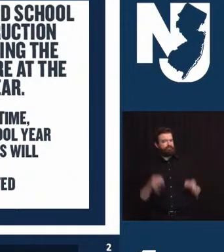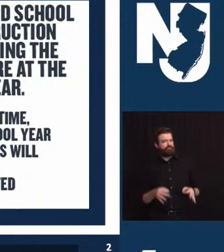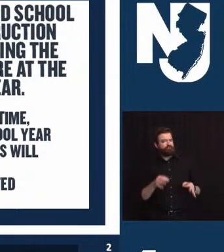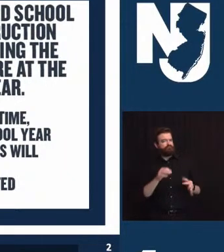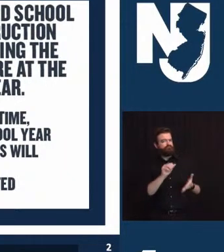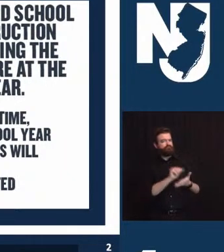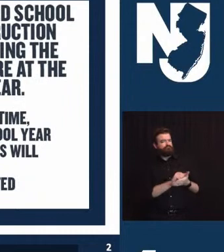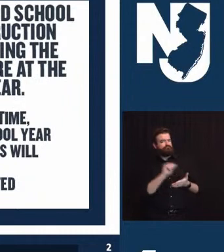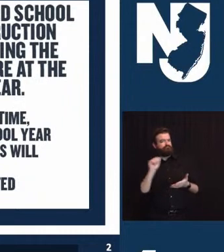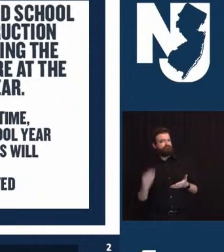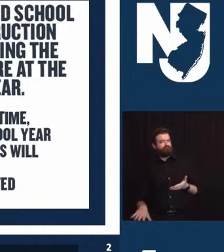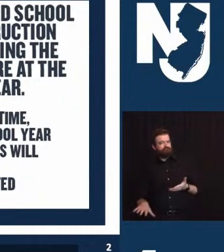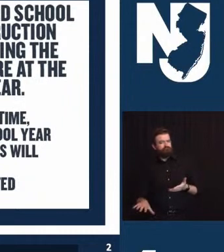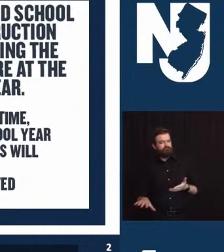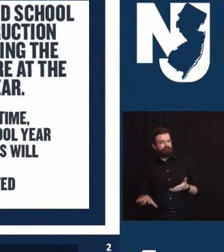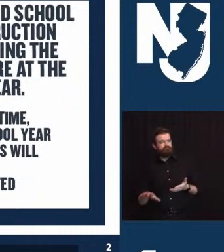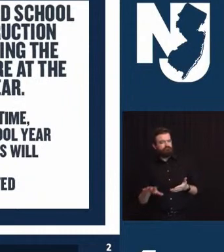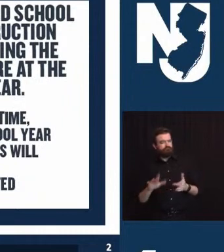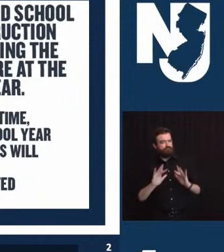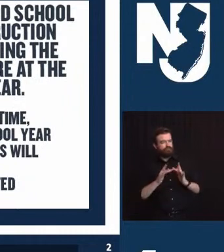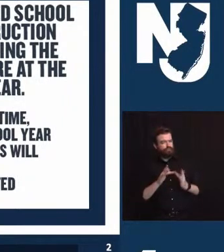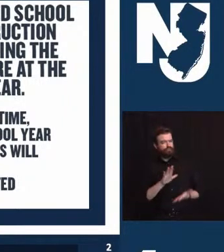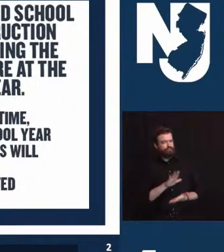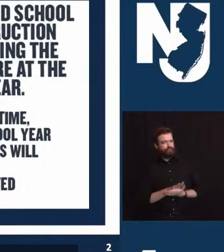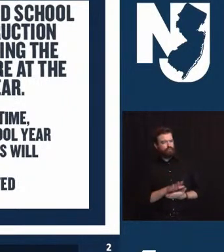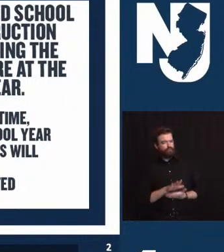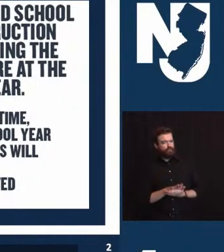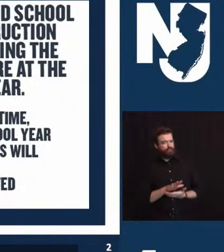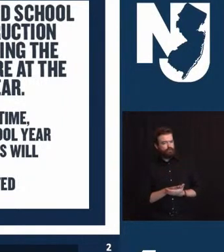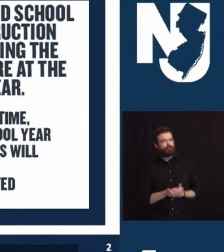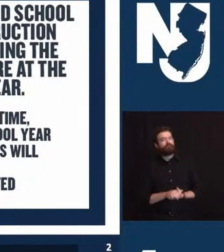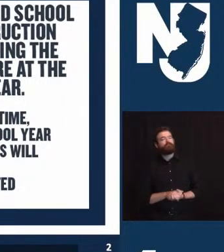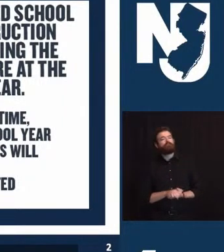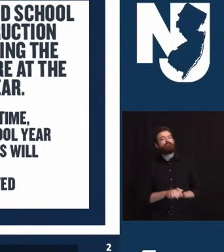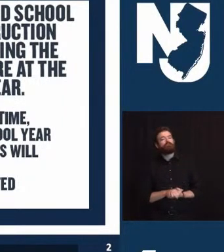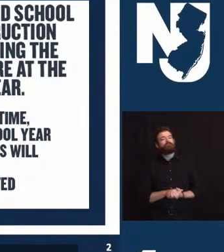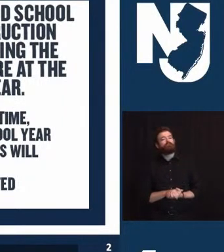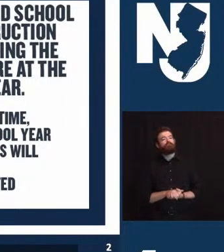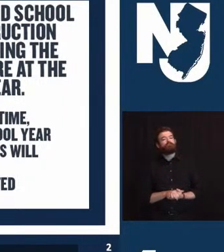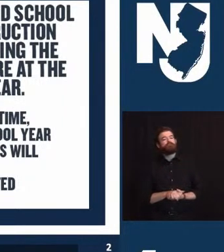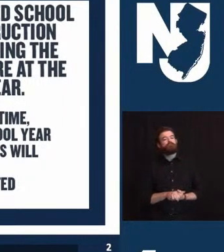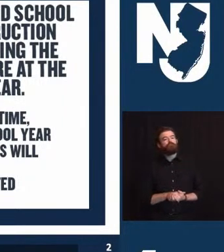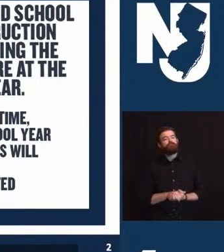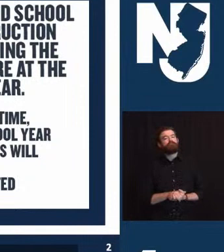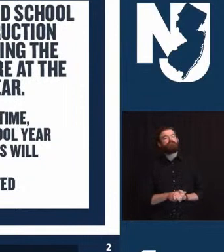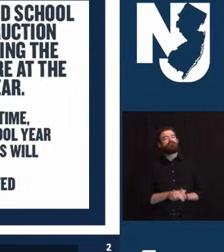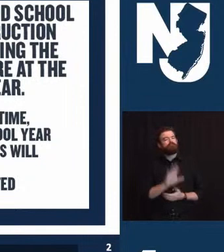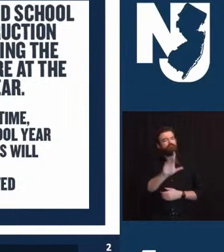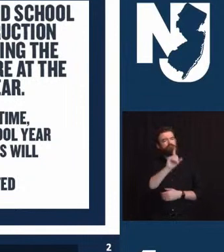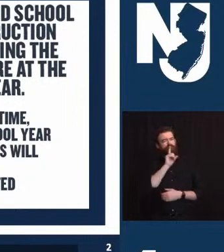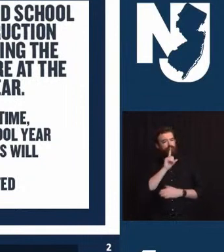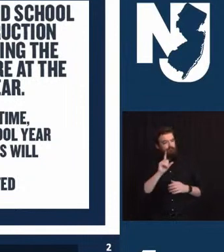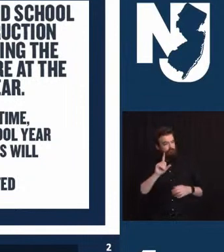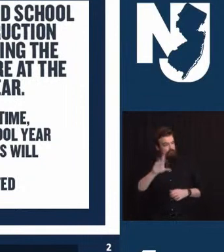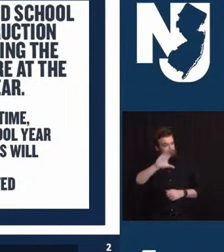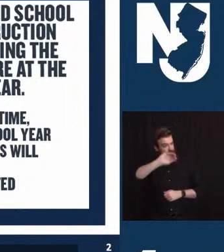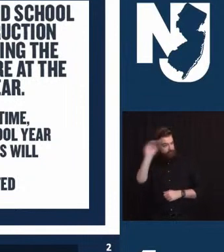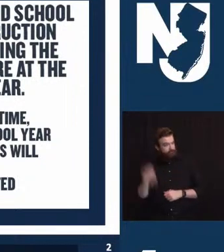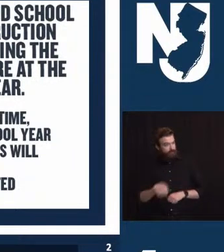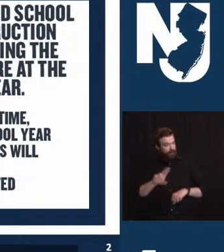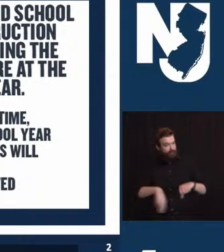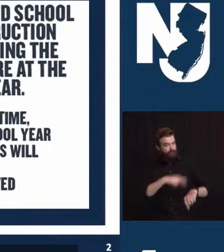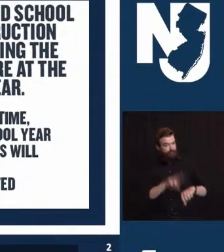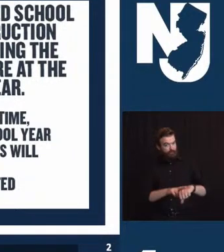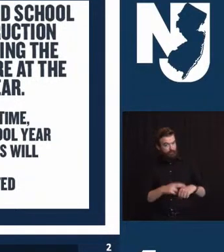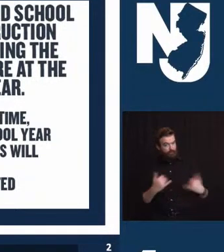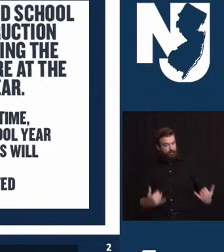are fully back in school. We know that we can't get back fully in person safely we know that we can rather get